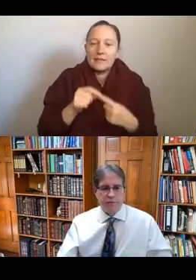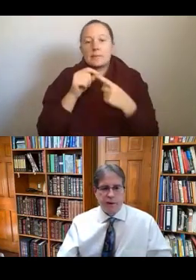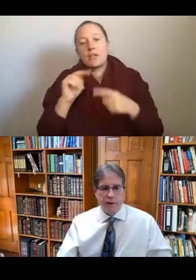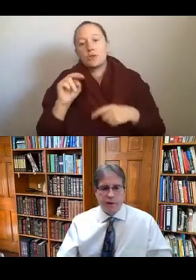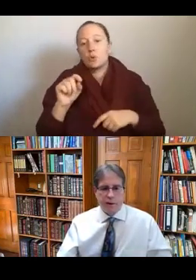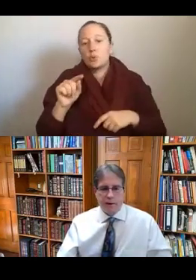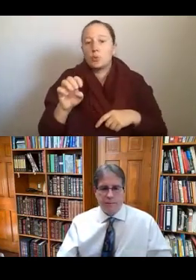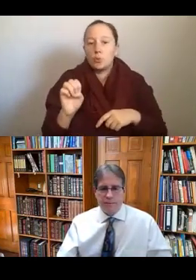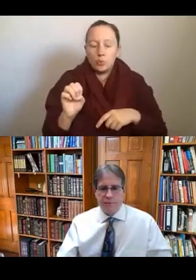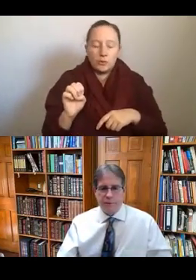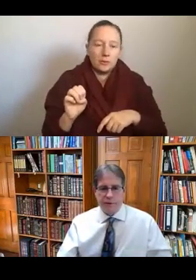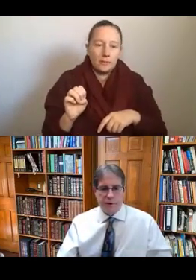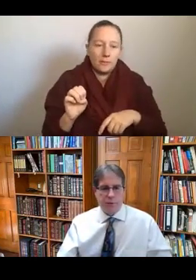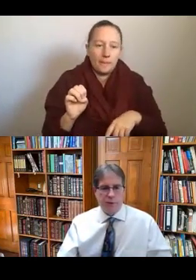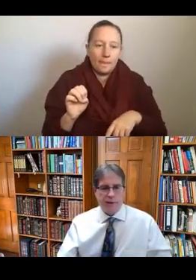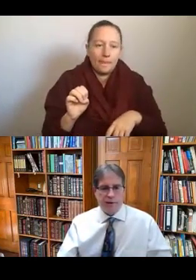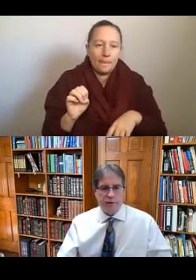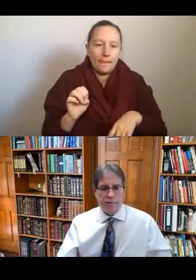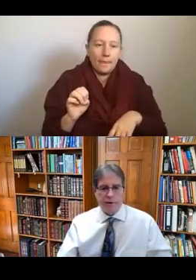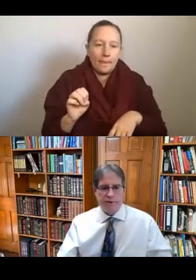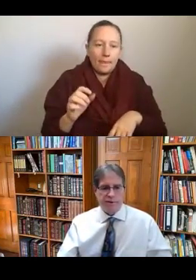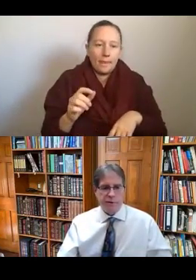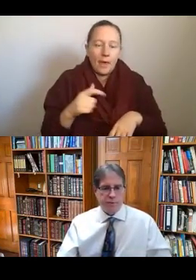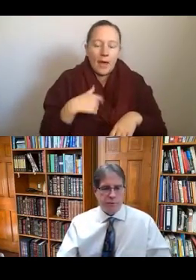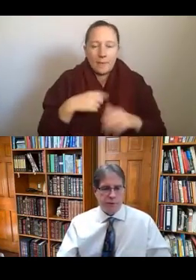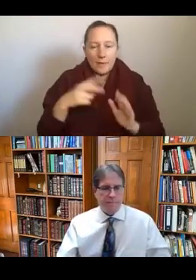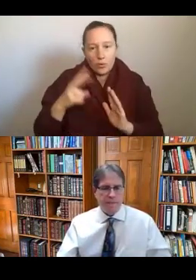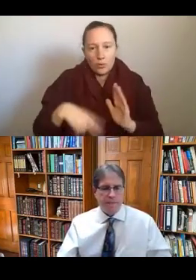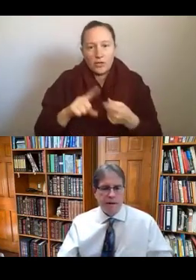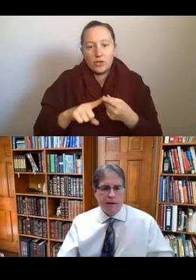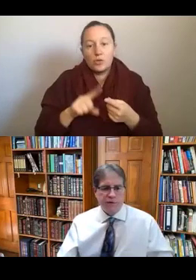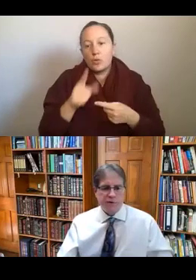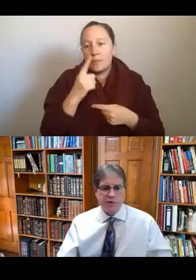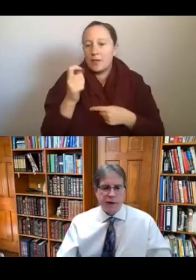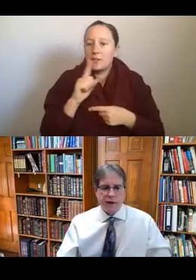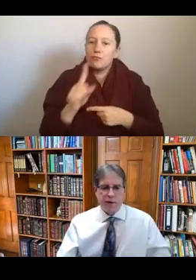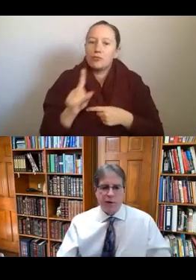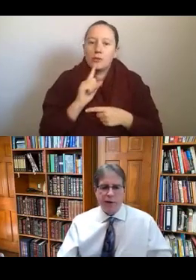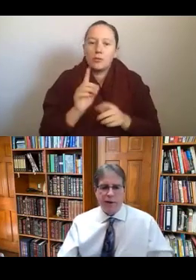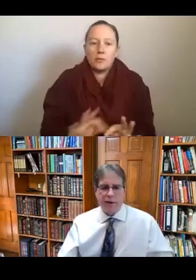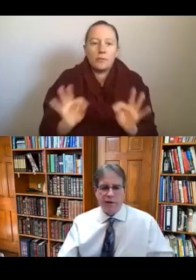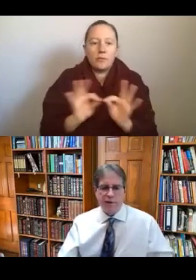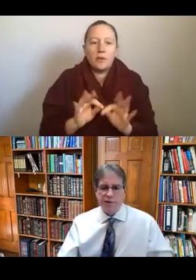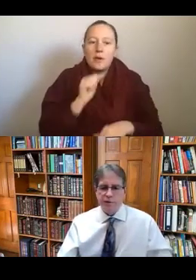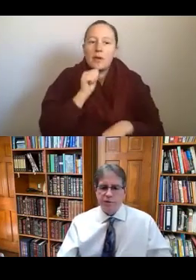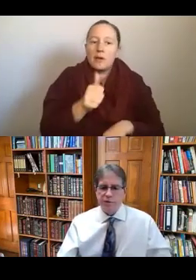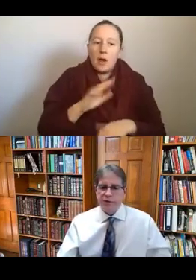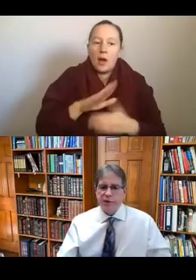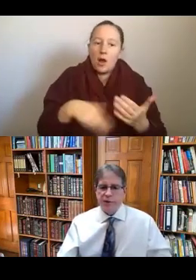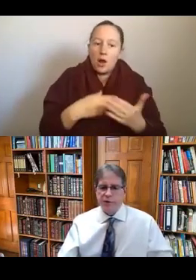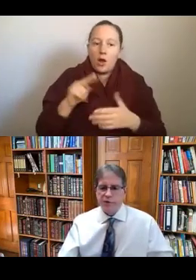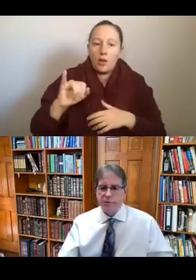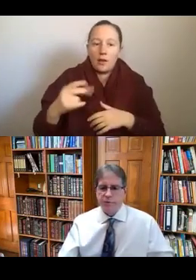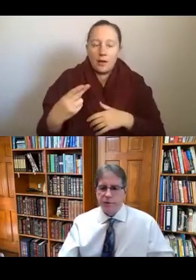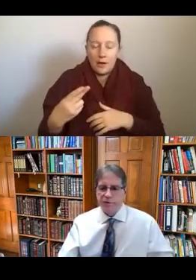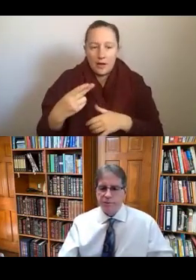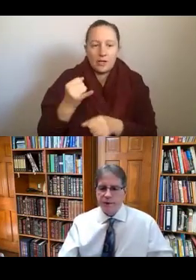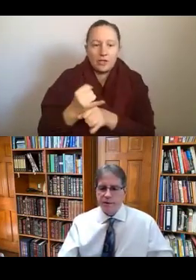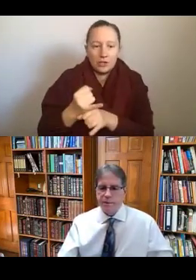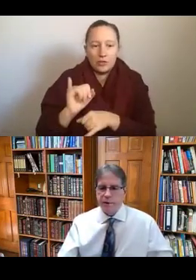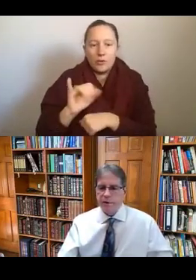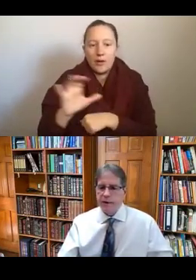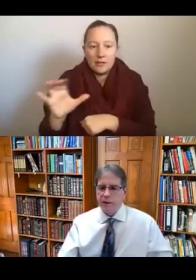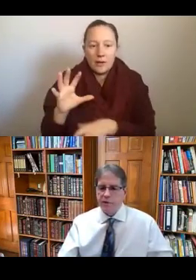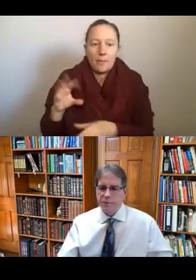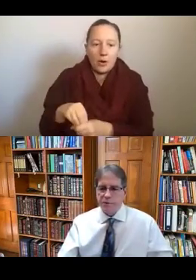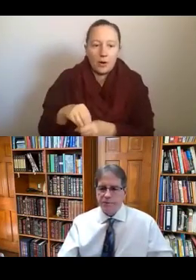note. And I'm simply going to read that to you because it's so important. It says not all NIH institutes and centers participate